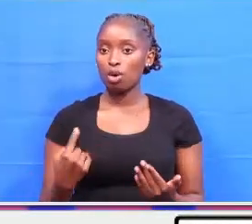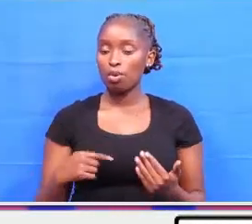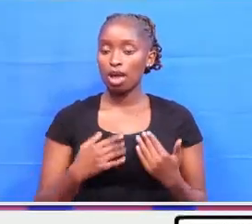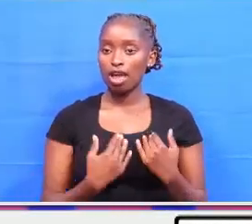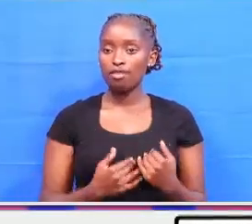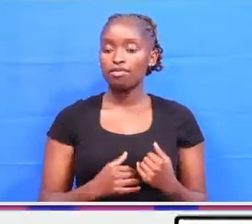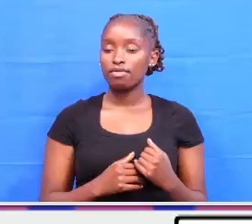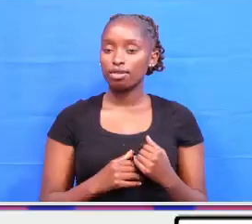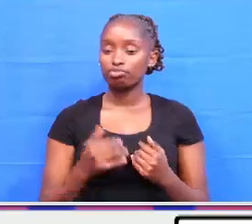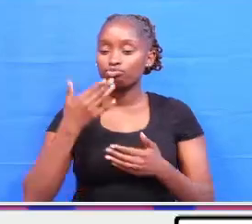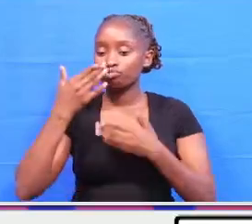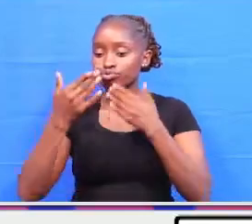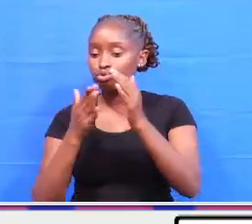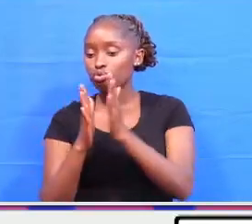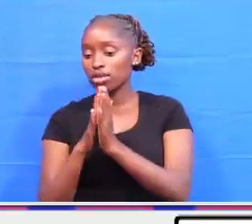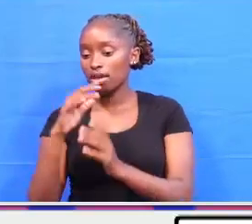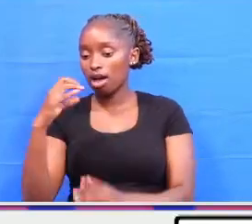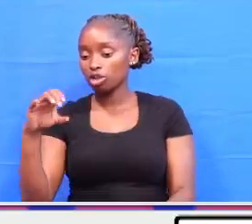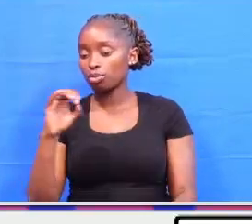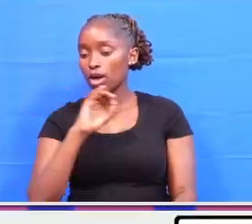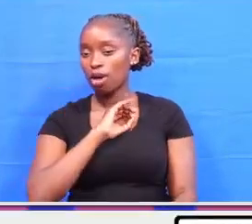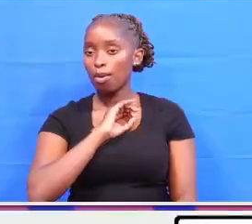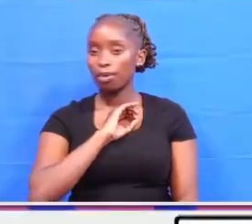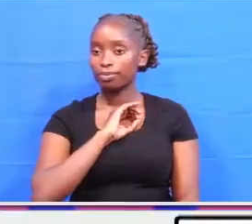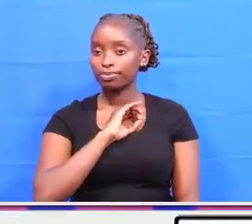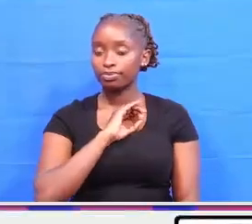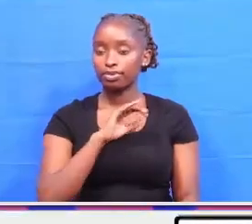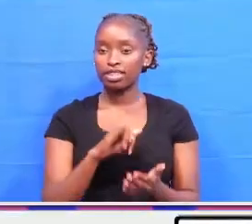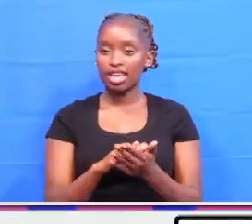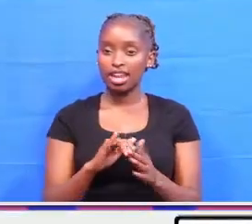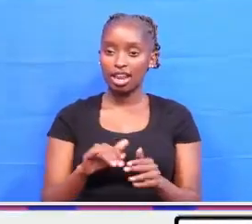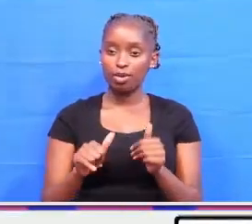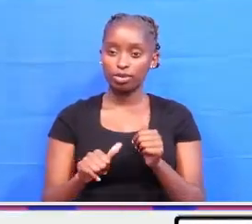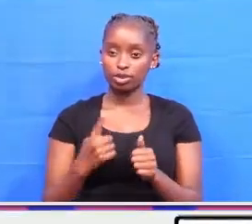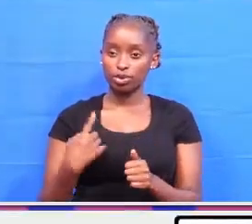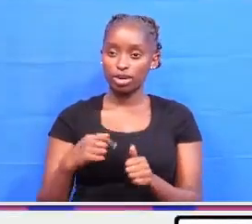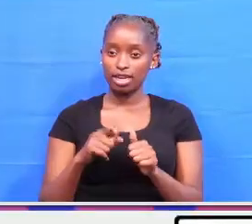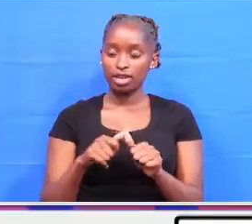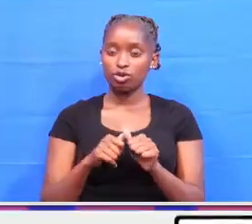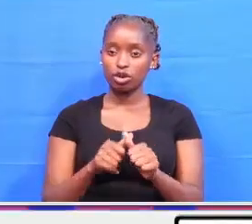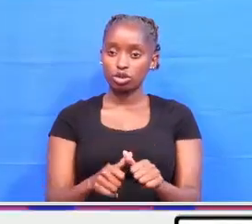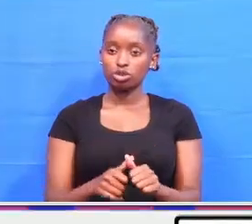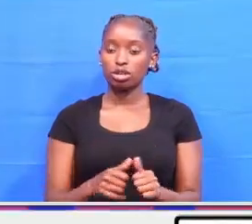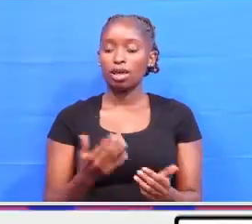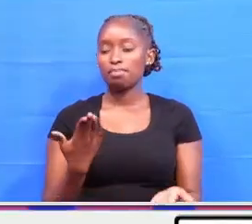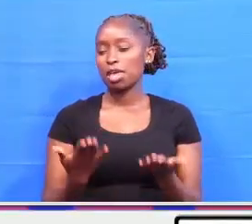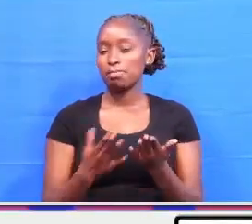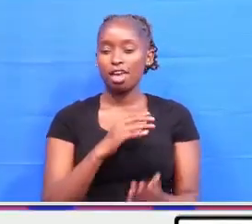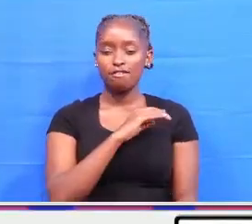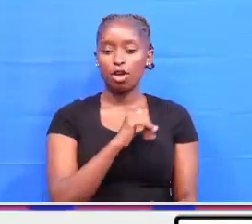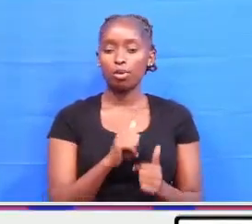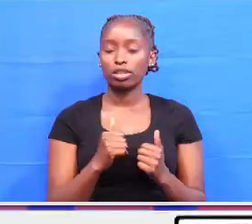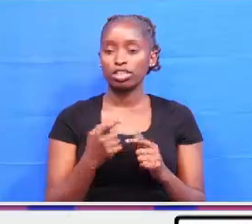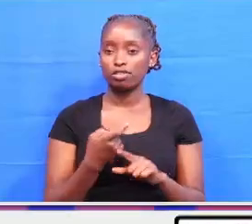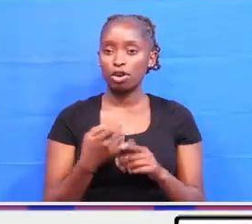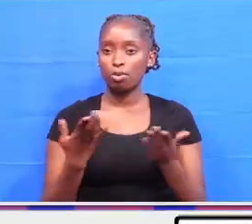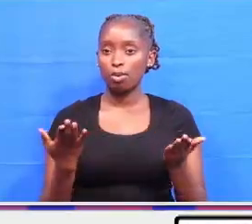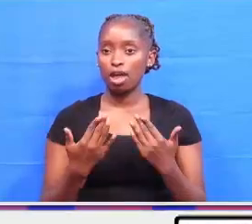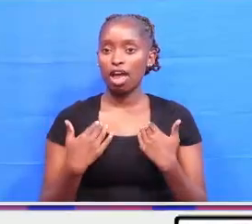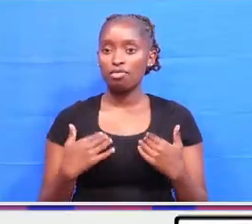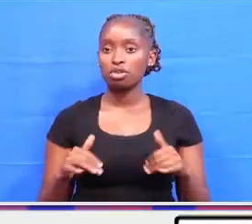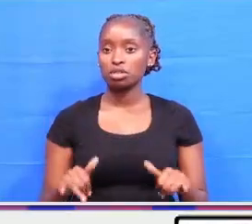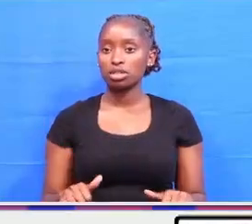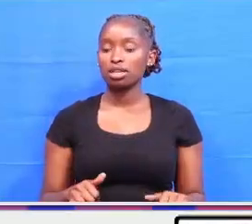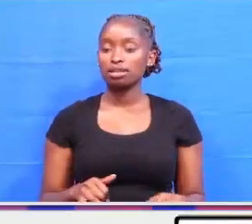customers and so on, that is the space we have to go to. Right. So the only fear from where I sit is that I wouldn't